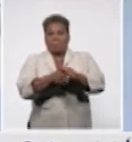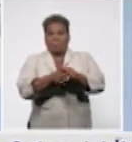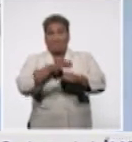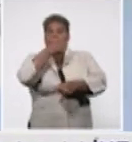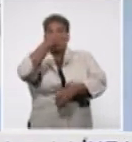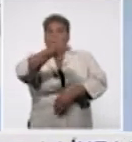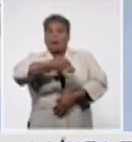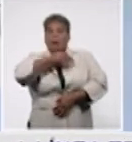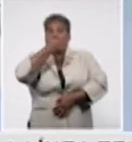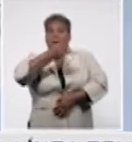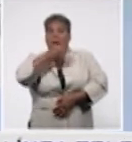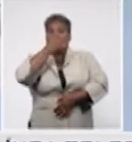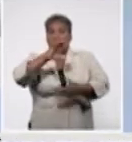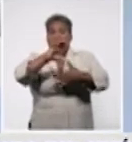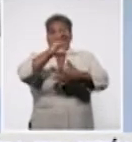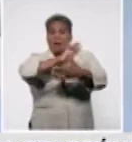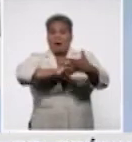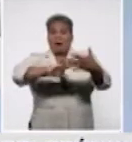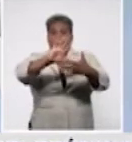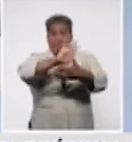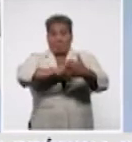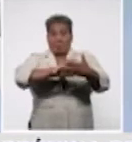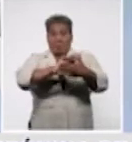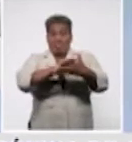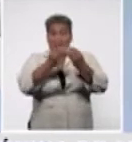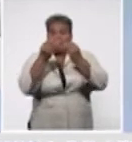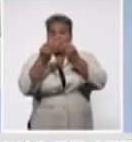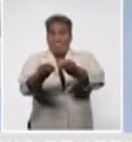53.05% of worldwide diagnosed cases.